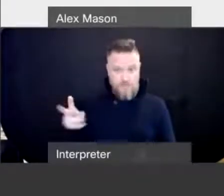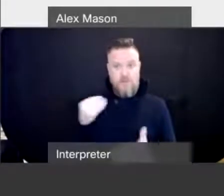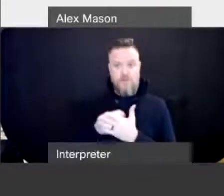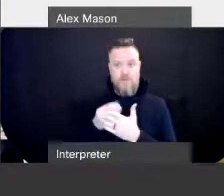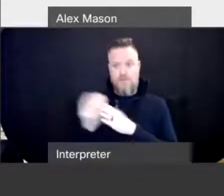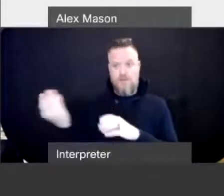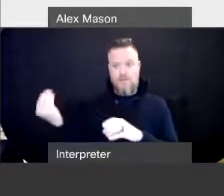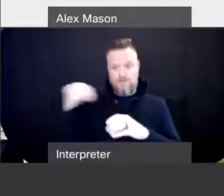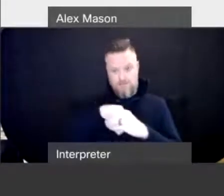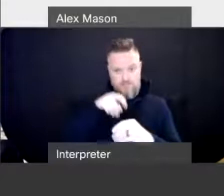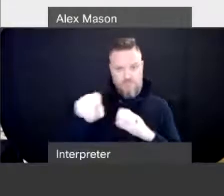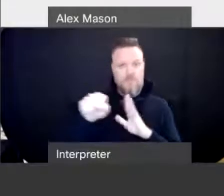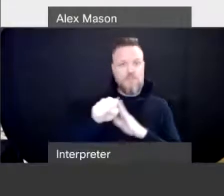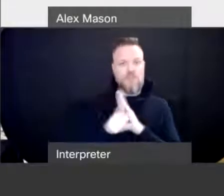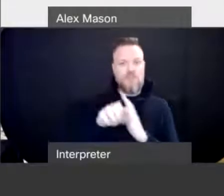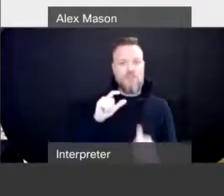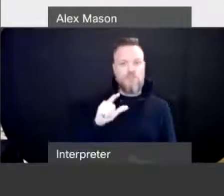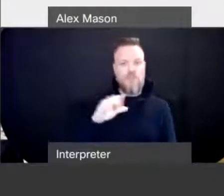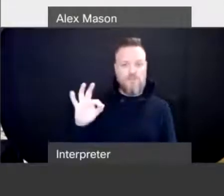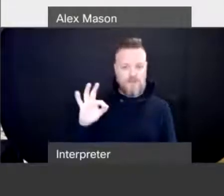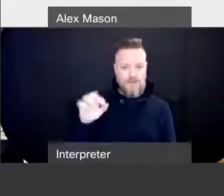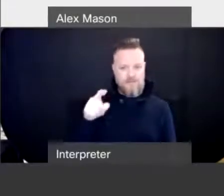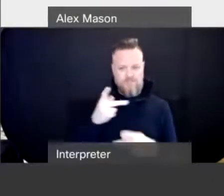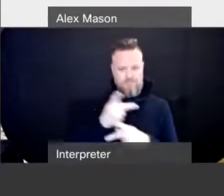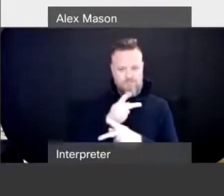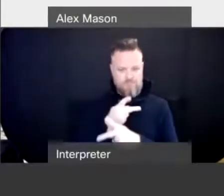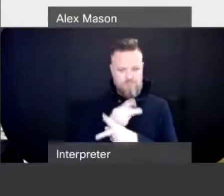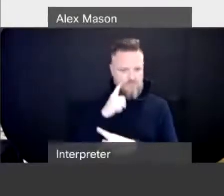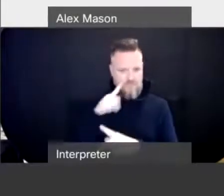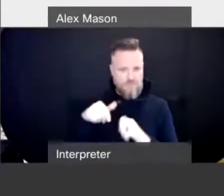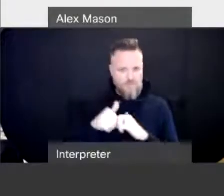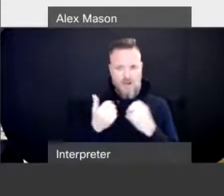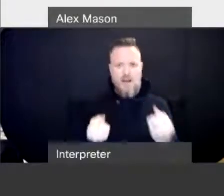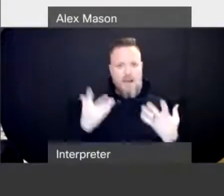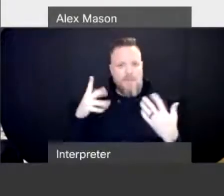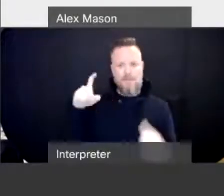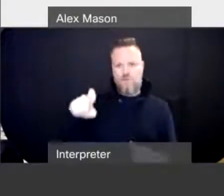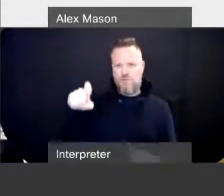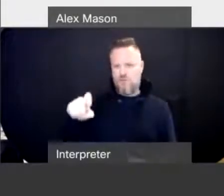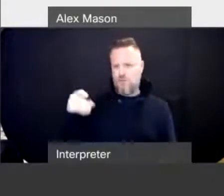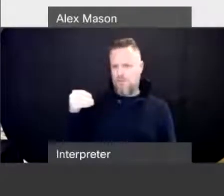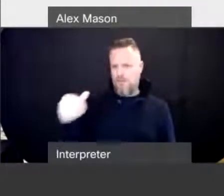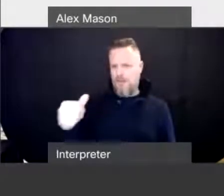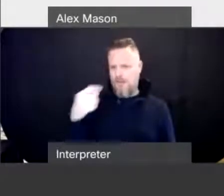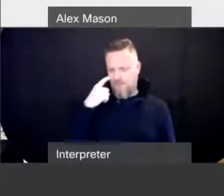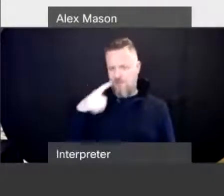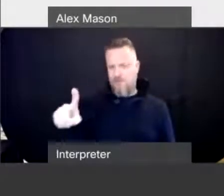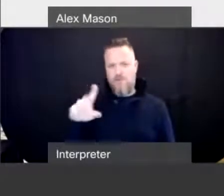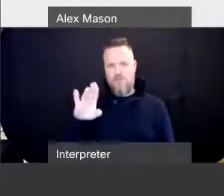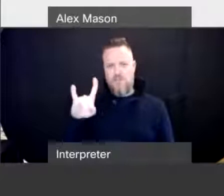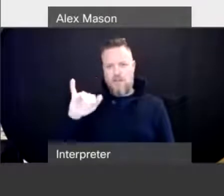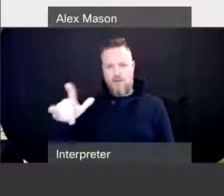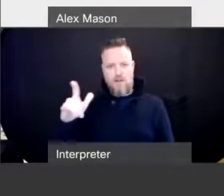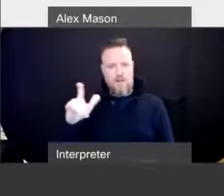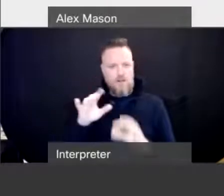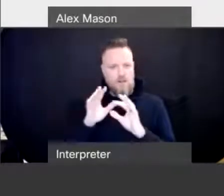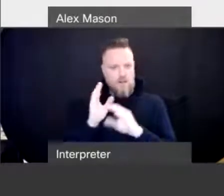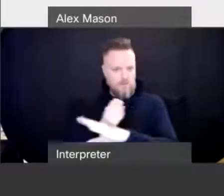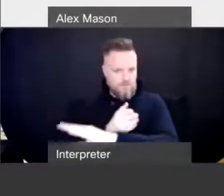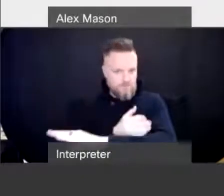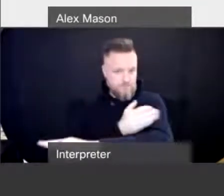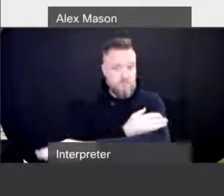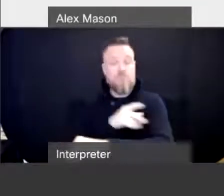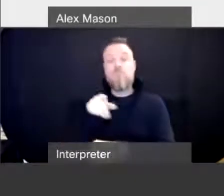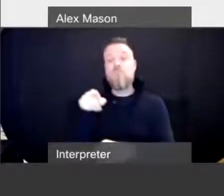general fund. There's a calculation that's made on how much needs to be paid for capital improvement state aid. That amount